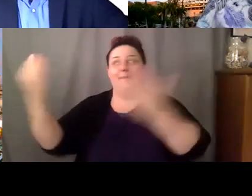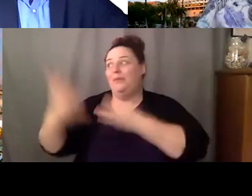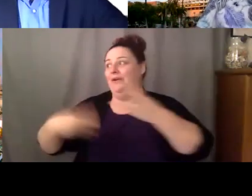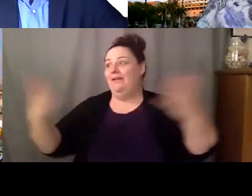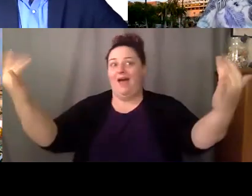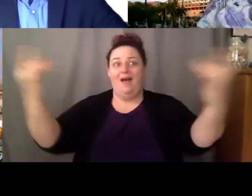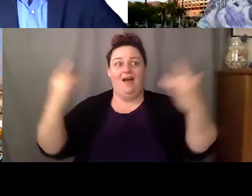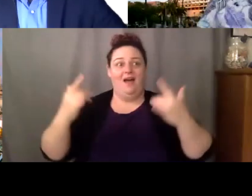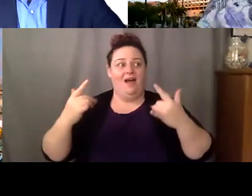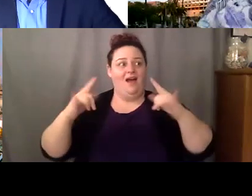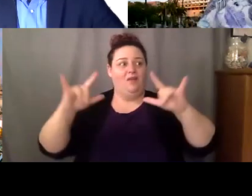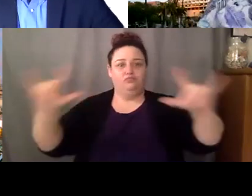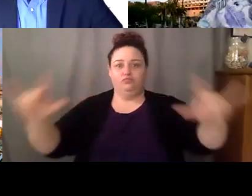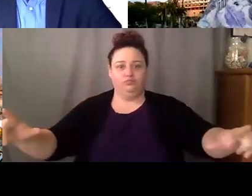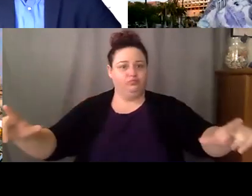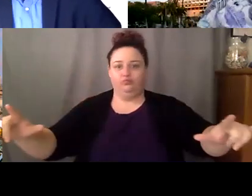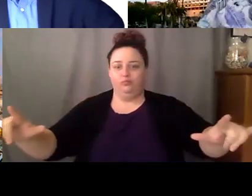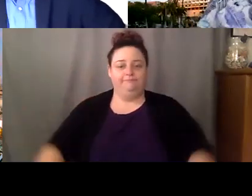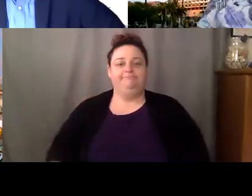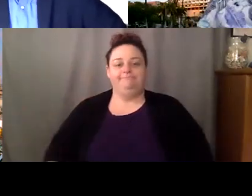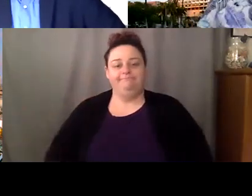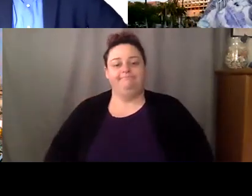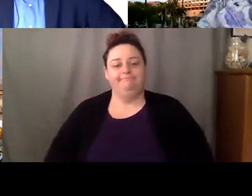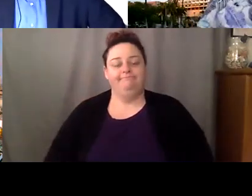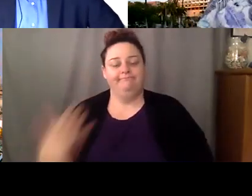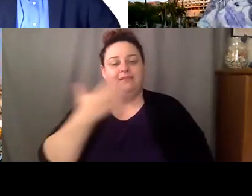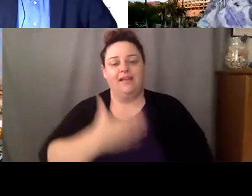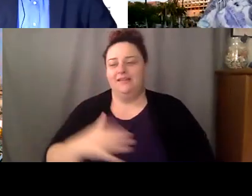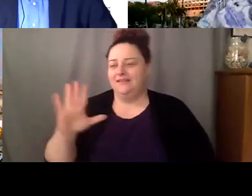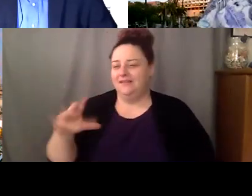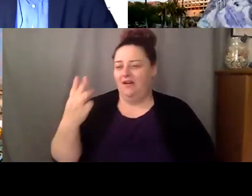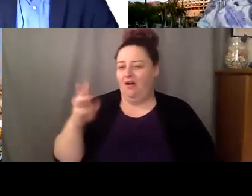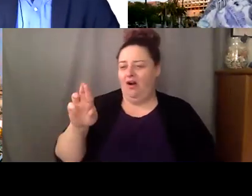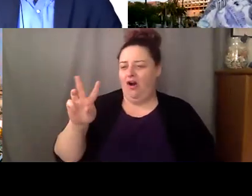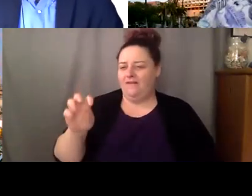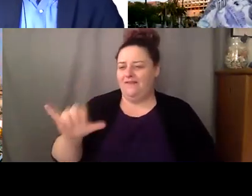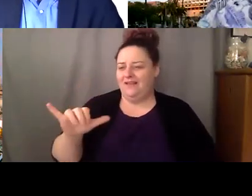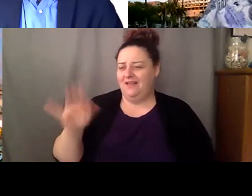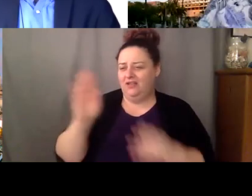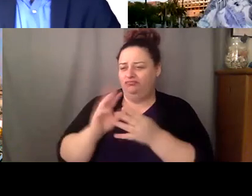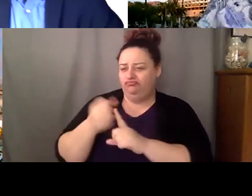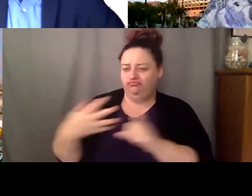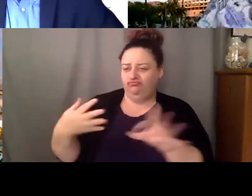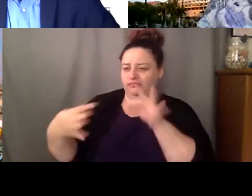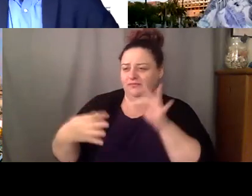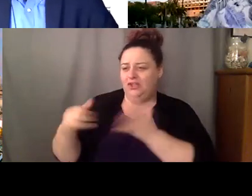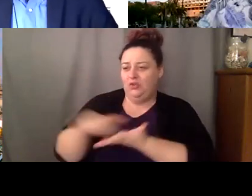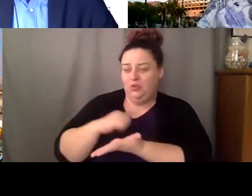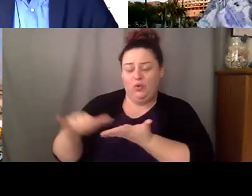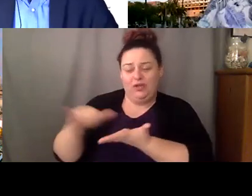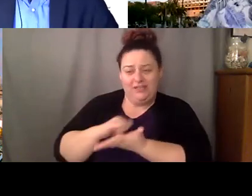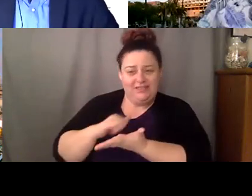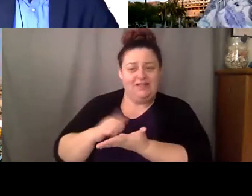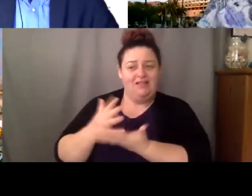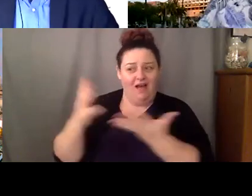Fantastic. Thanks, Scott. Harvey, could you share a little bit about, obviously, I know in New York, I saw a lot of